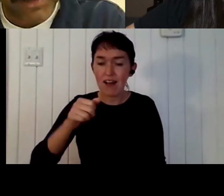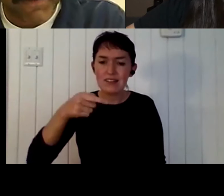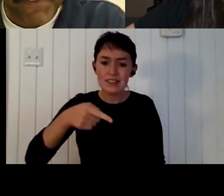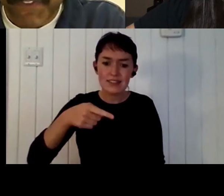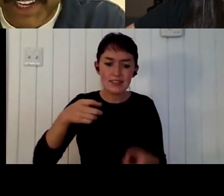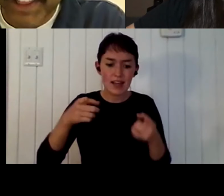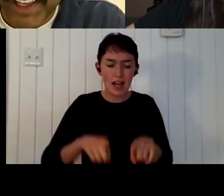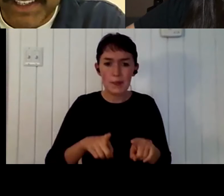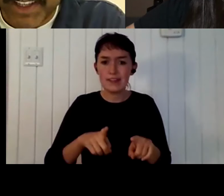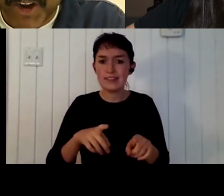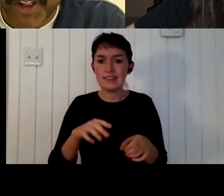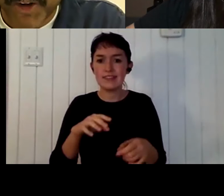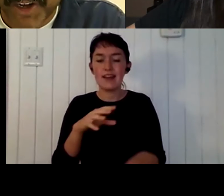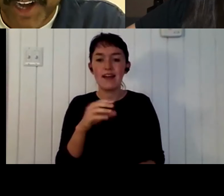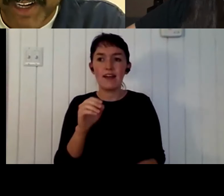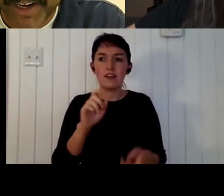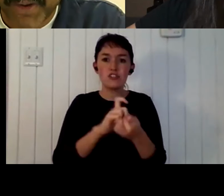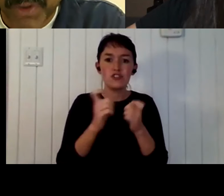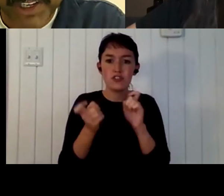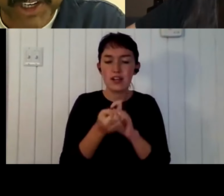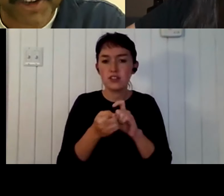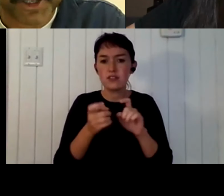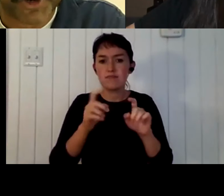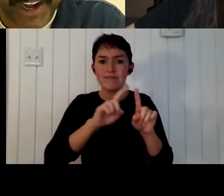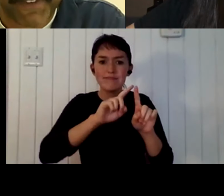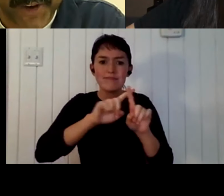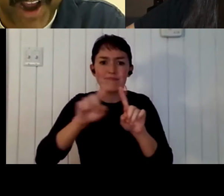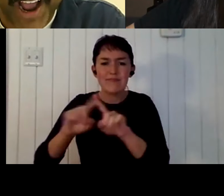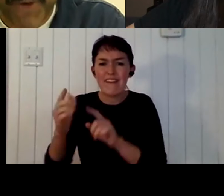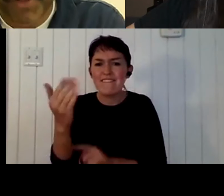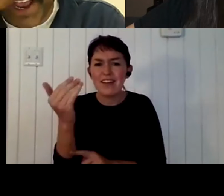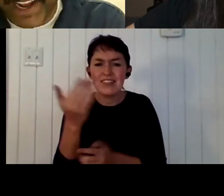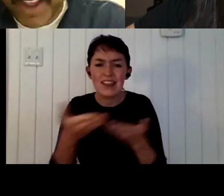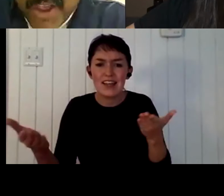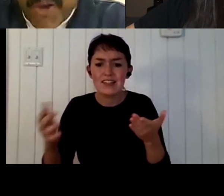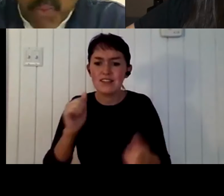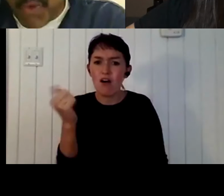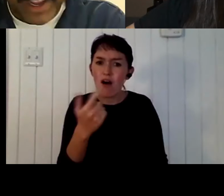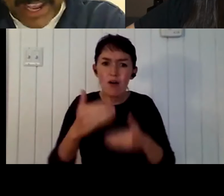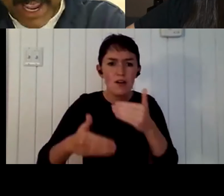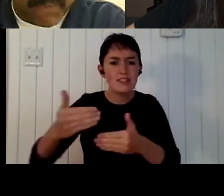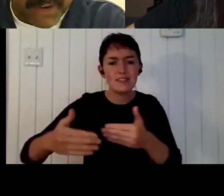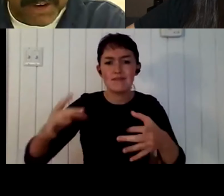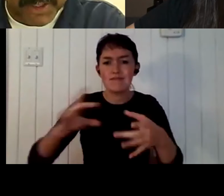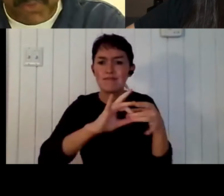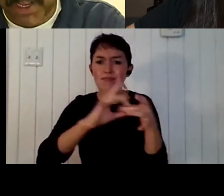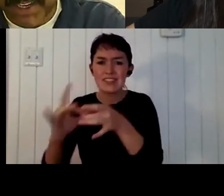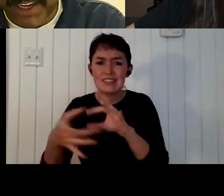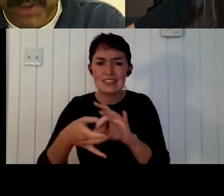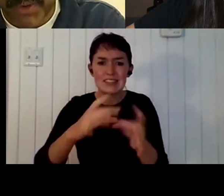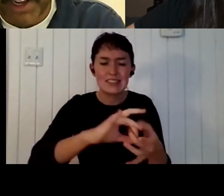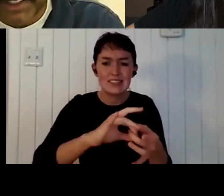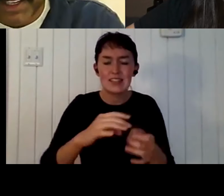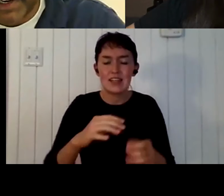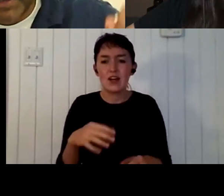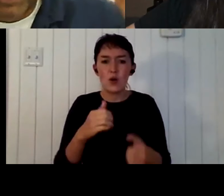changes 15 things that are all interconnected with each other. So trying to figure out like what came first or what's